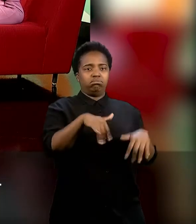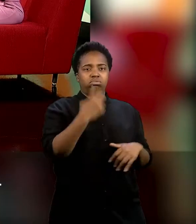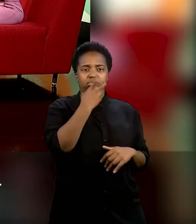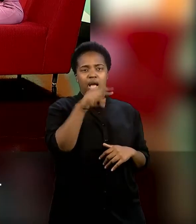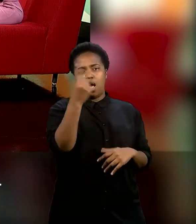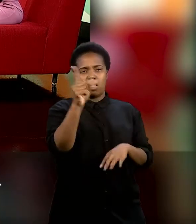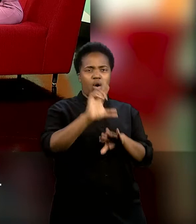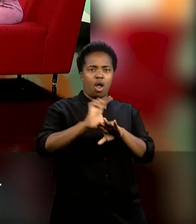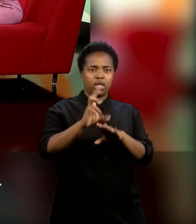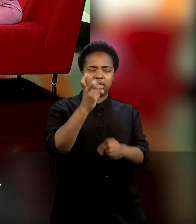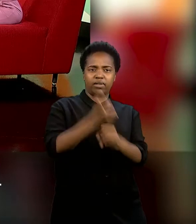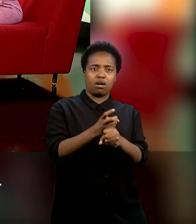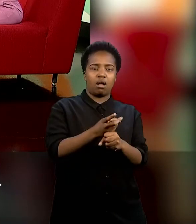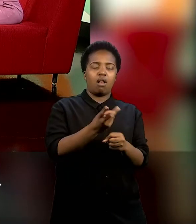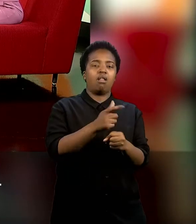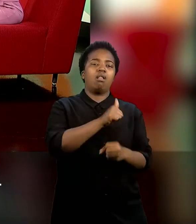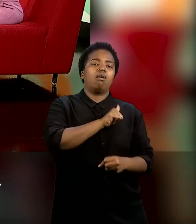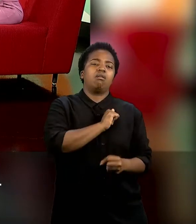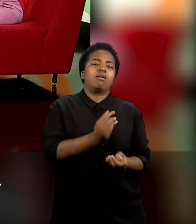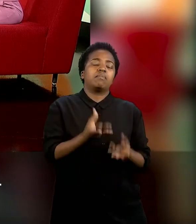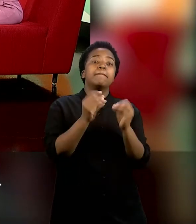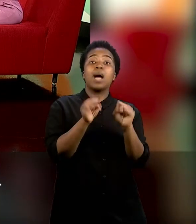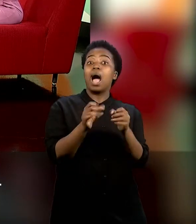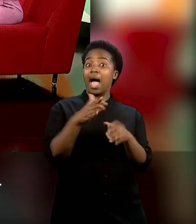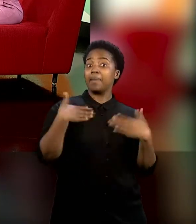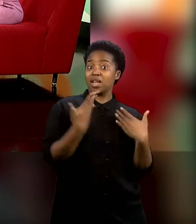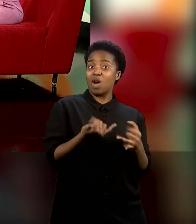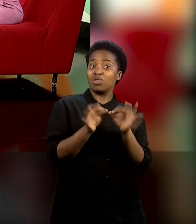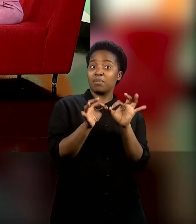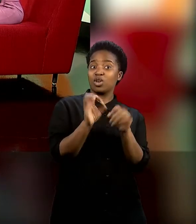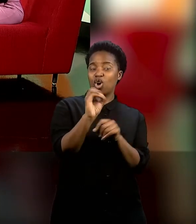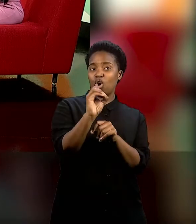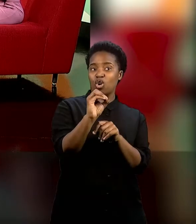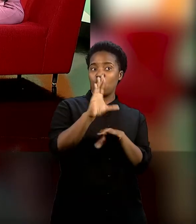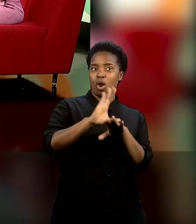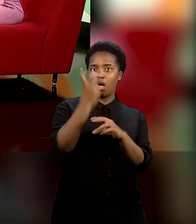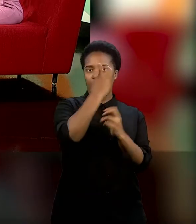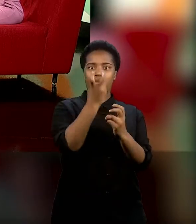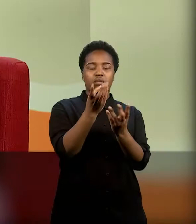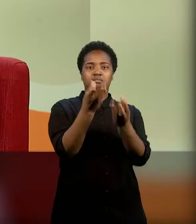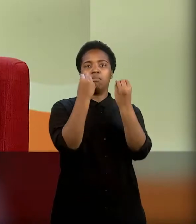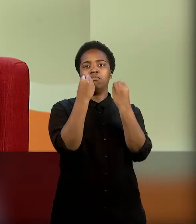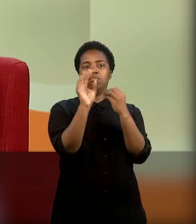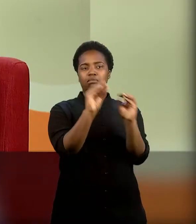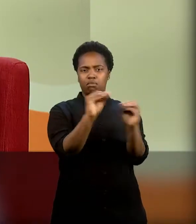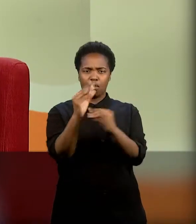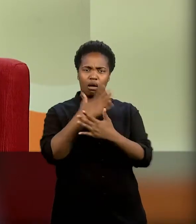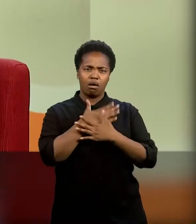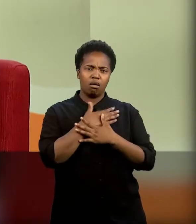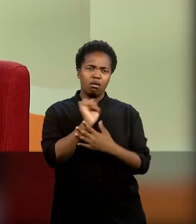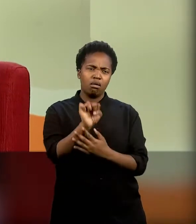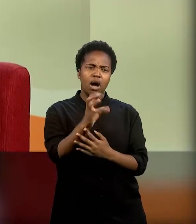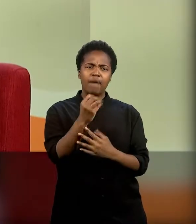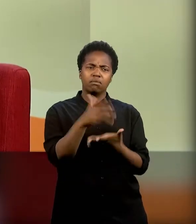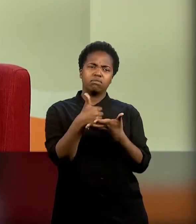we decided, no, we had to look for a different college. And luckily I got accepted. So yes, I'm happy now. So we decided to move,